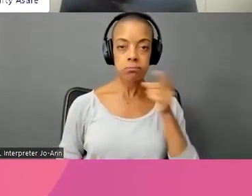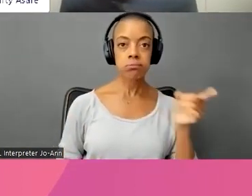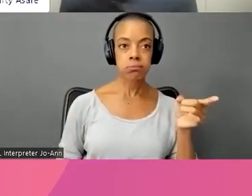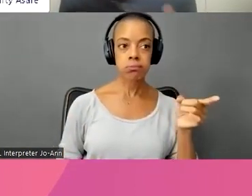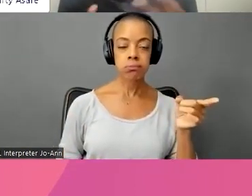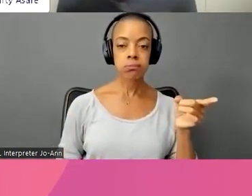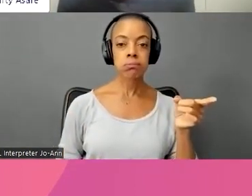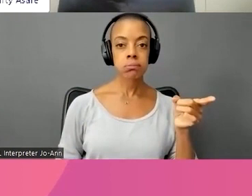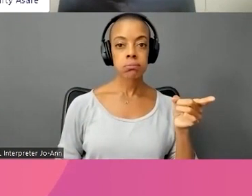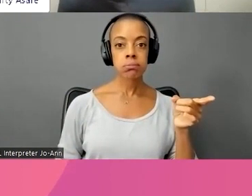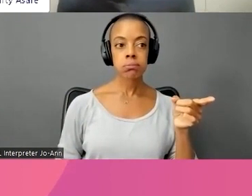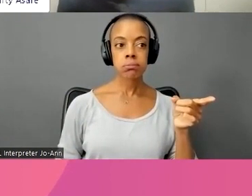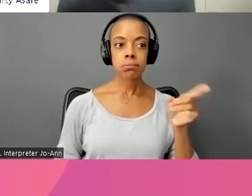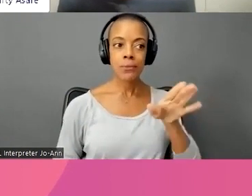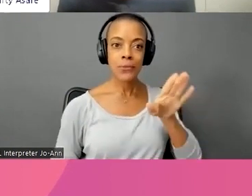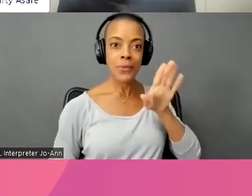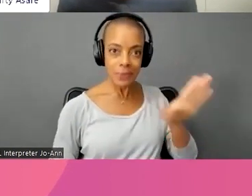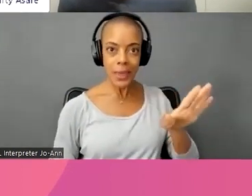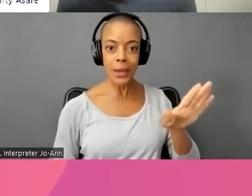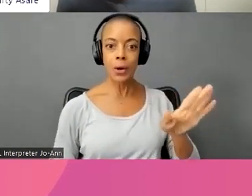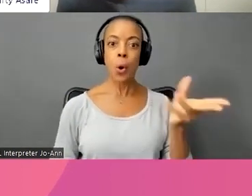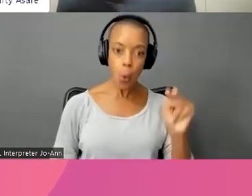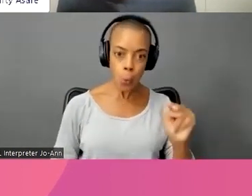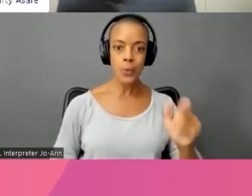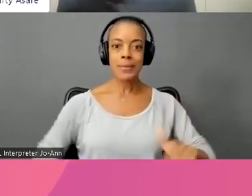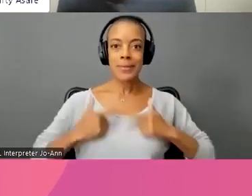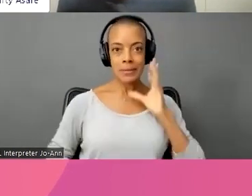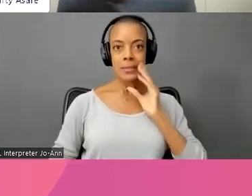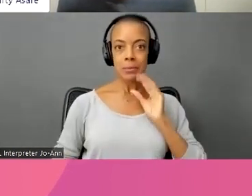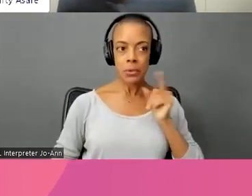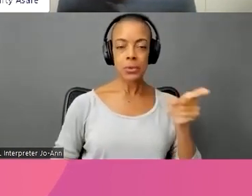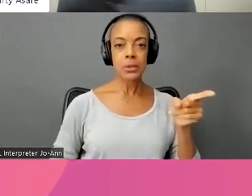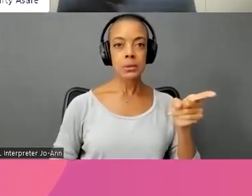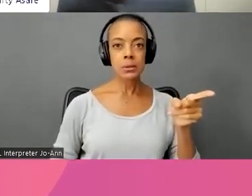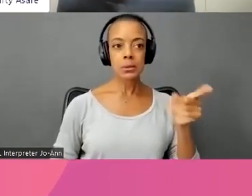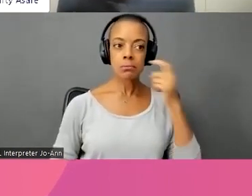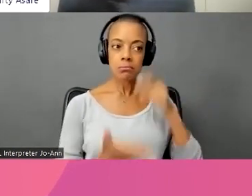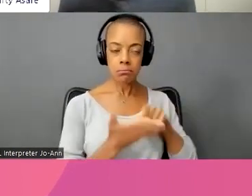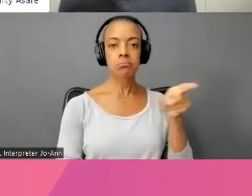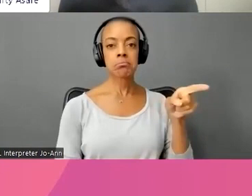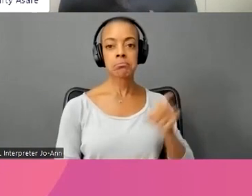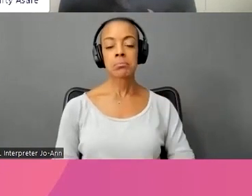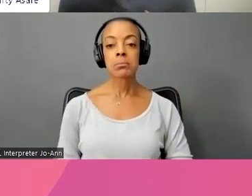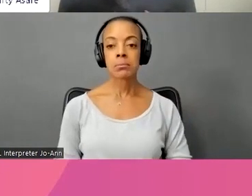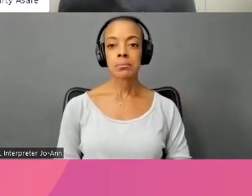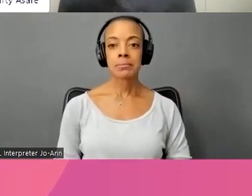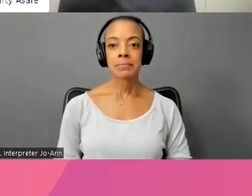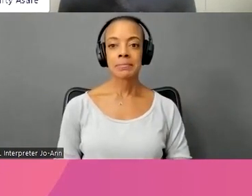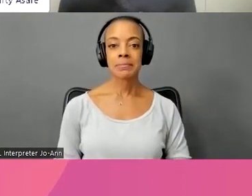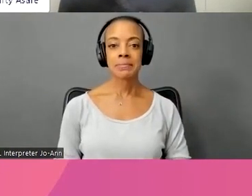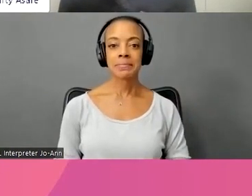on their lived experience. And so it's something that I've now